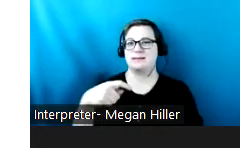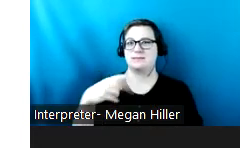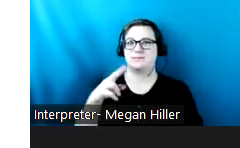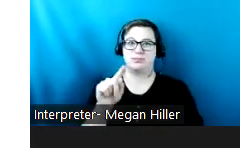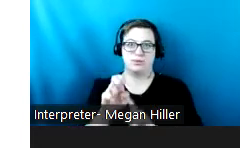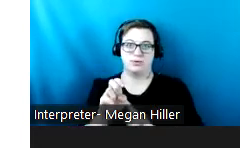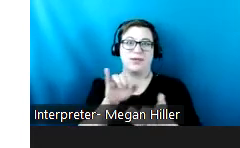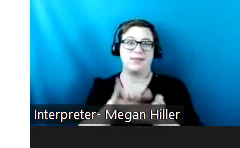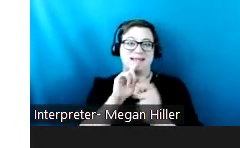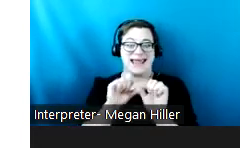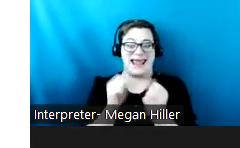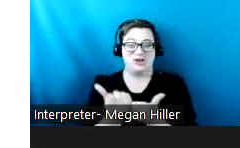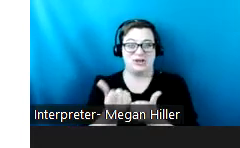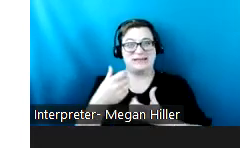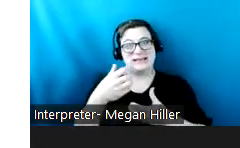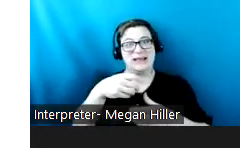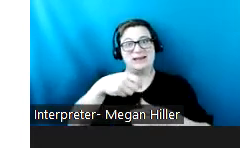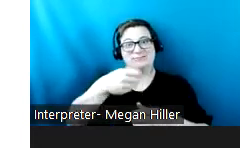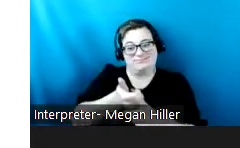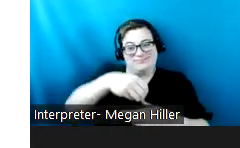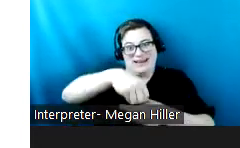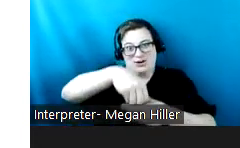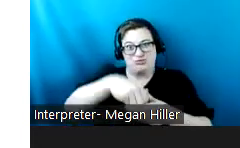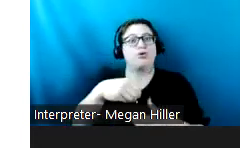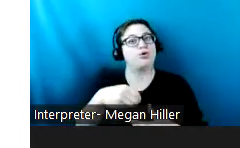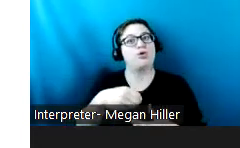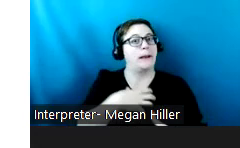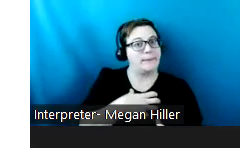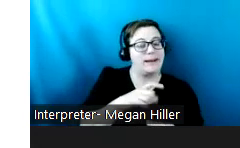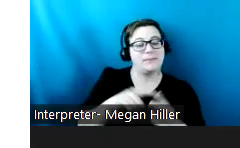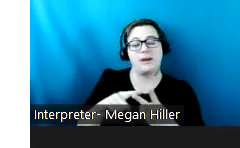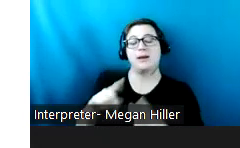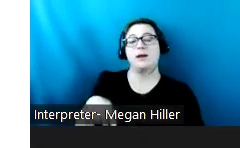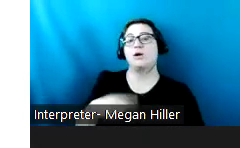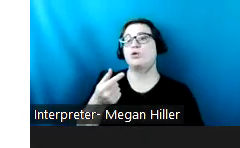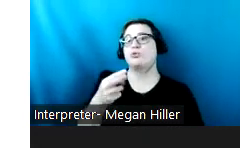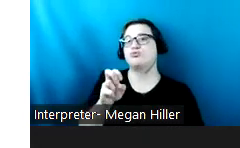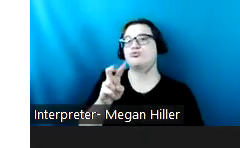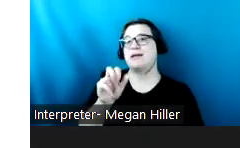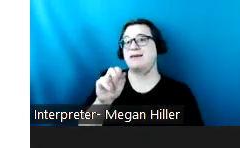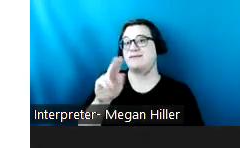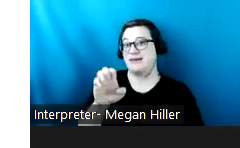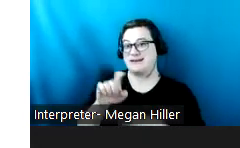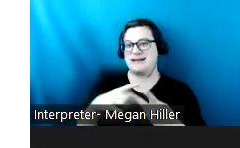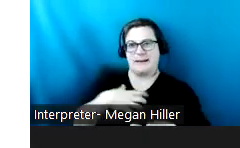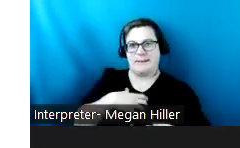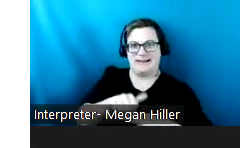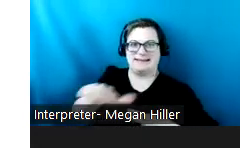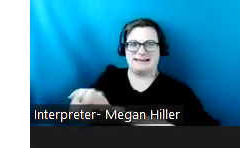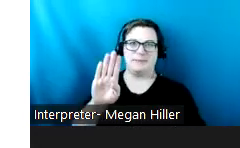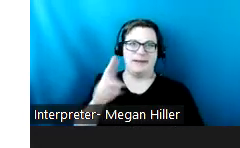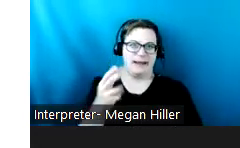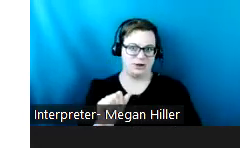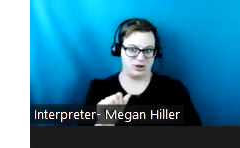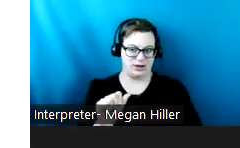agency internal complaint, whereas a grievance is a complaint that goes to the BHA. The process